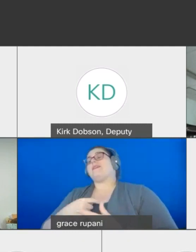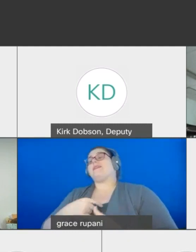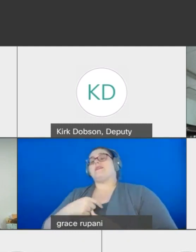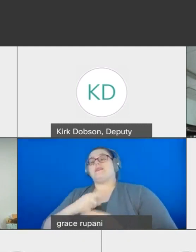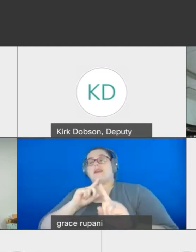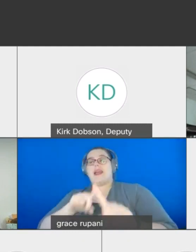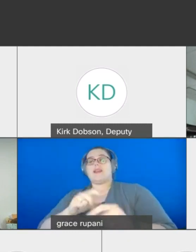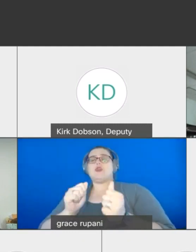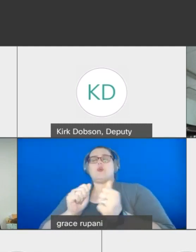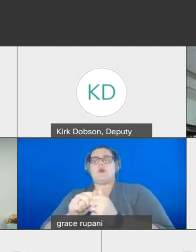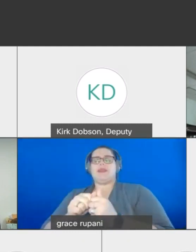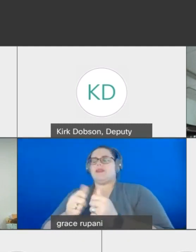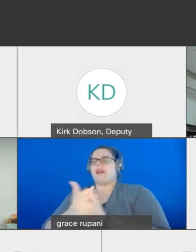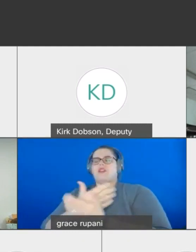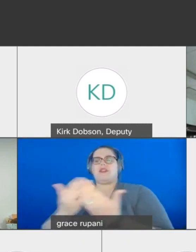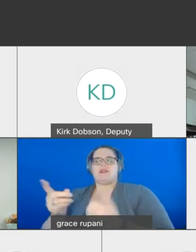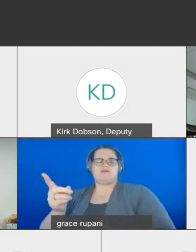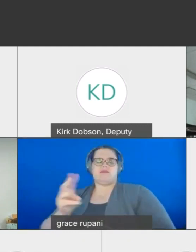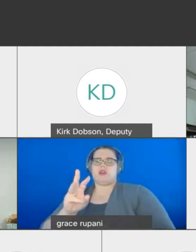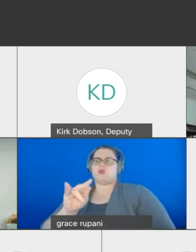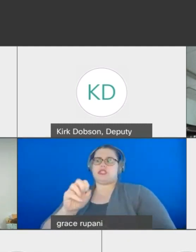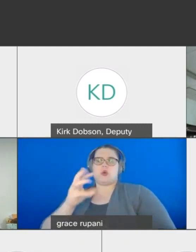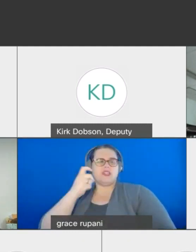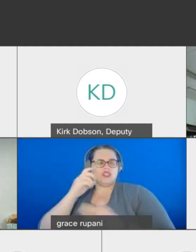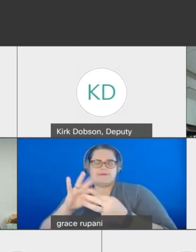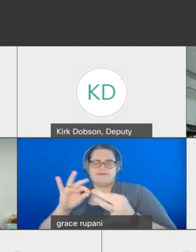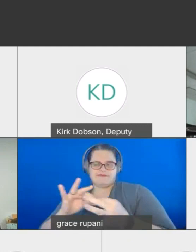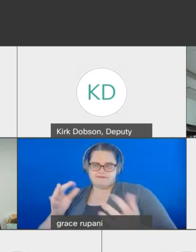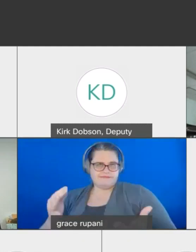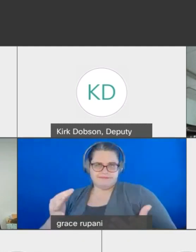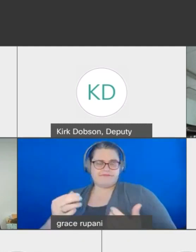just very well stated, and that